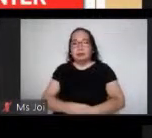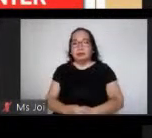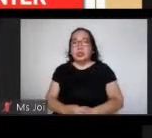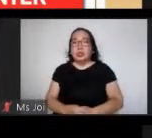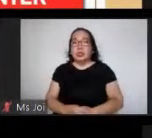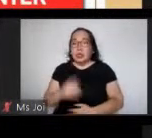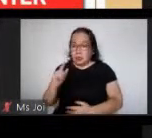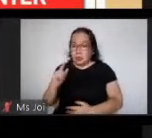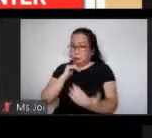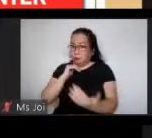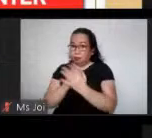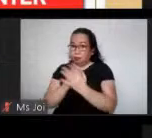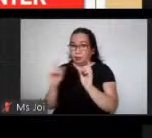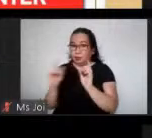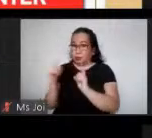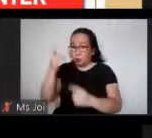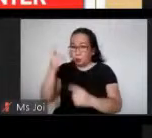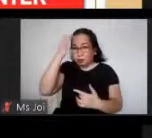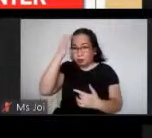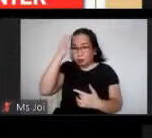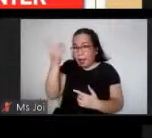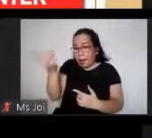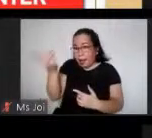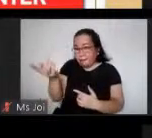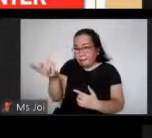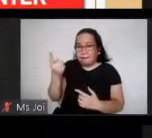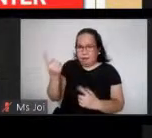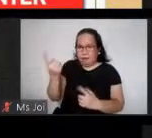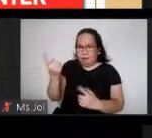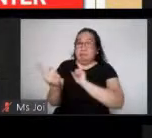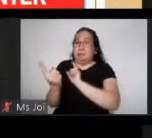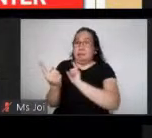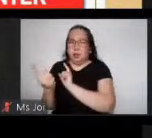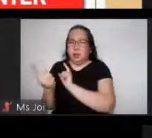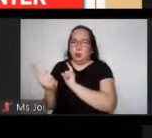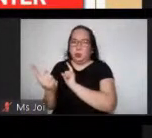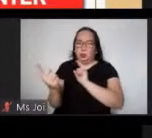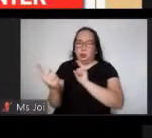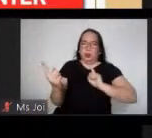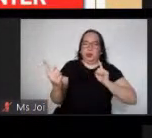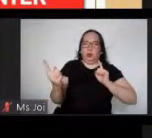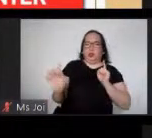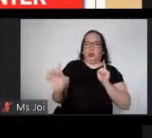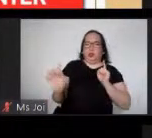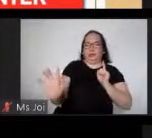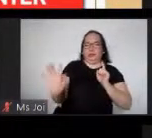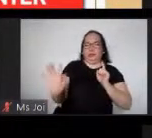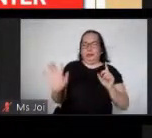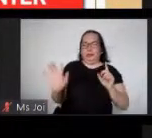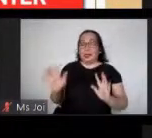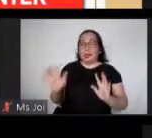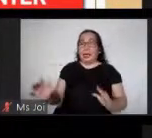mga taong may. So, we avoid during close physical contact like hugging.